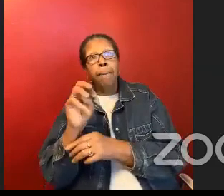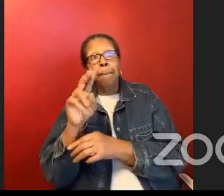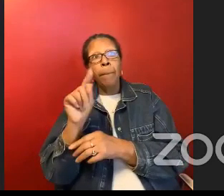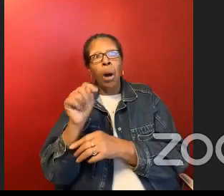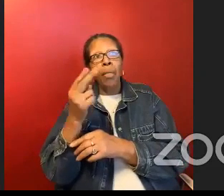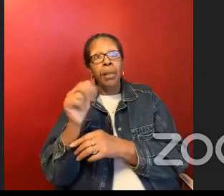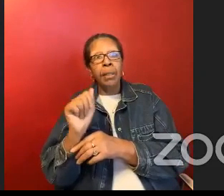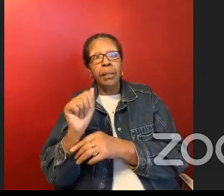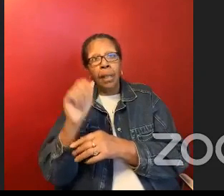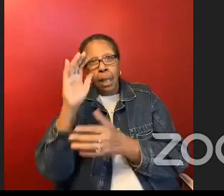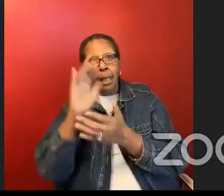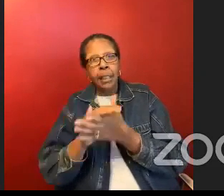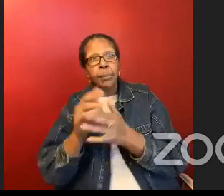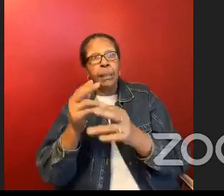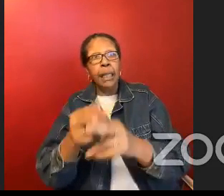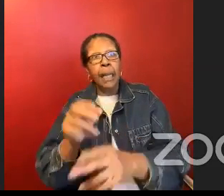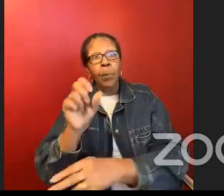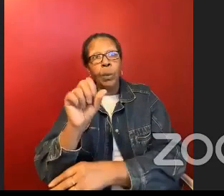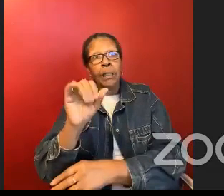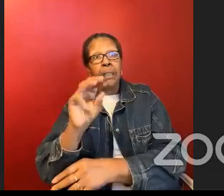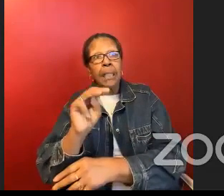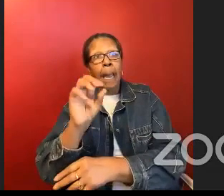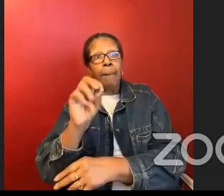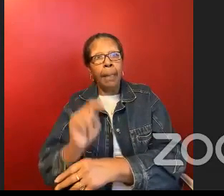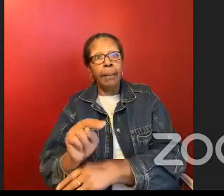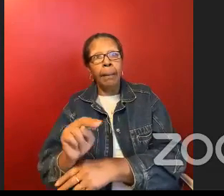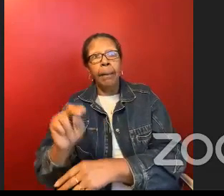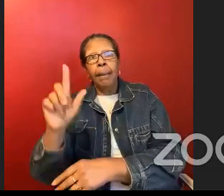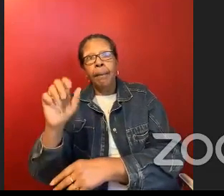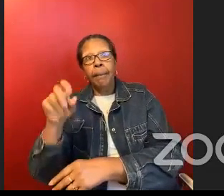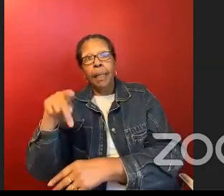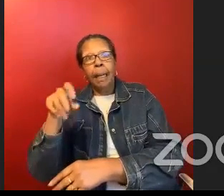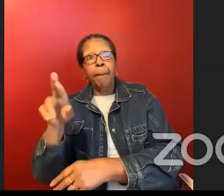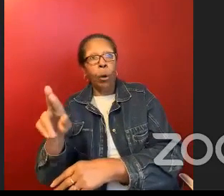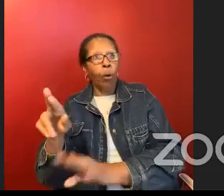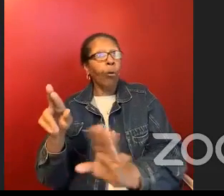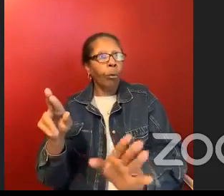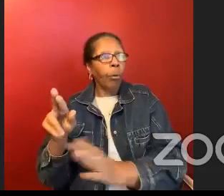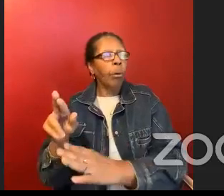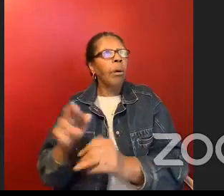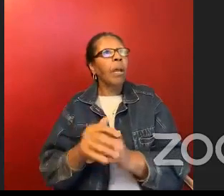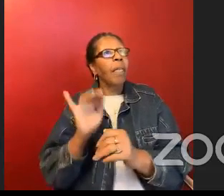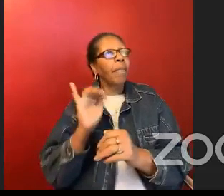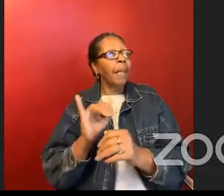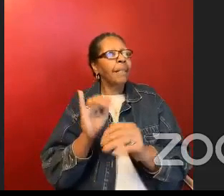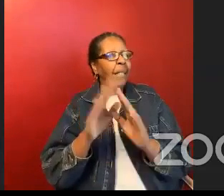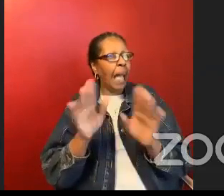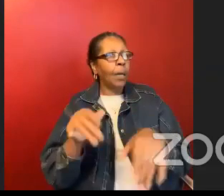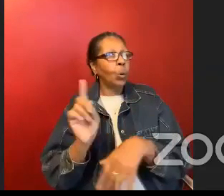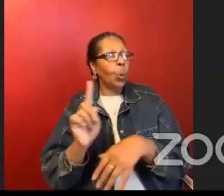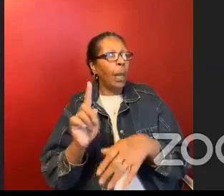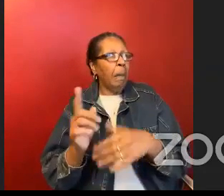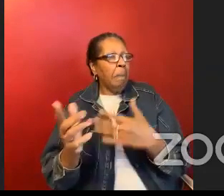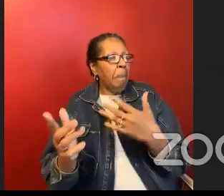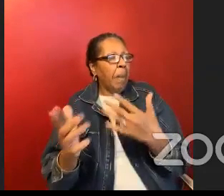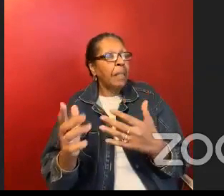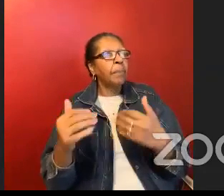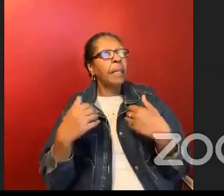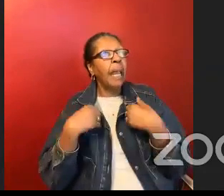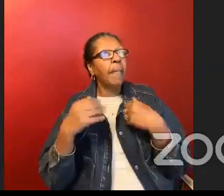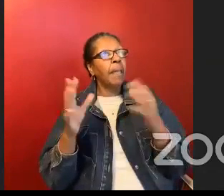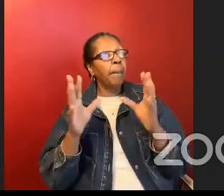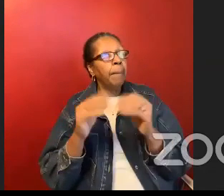is where they were likely meeting on this first day of the week. And they were there not